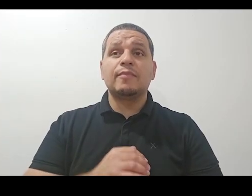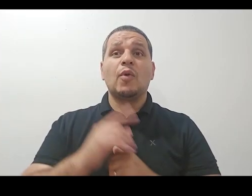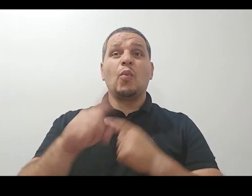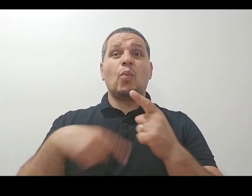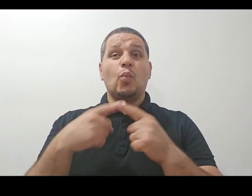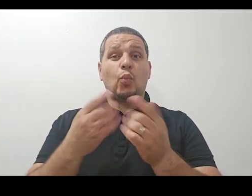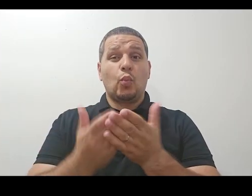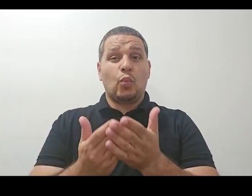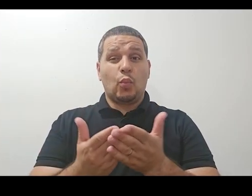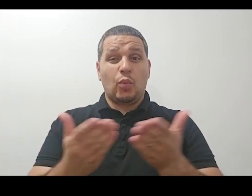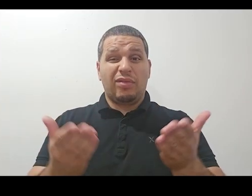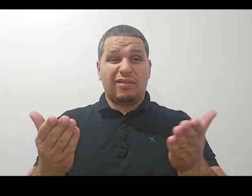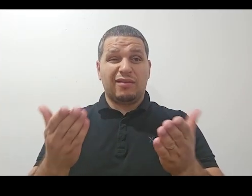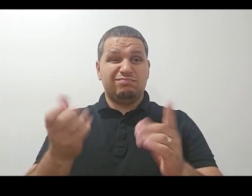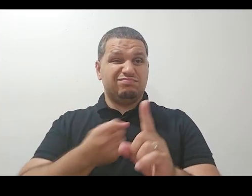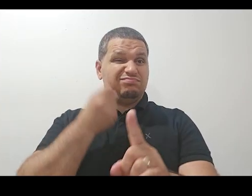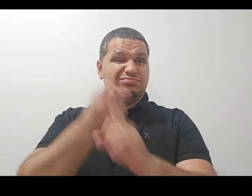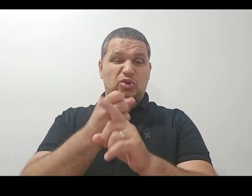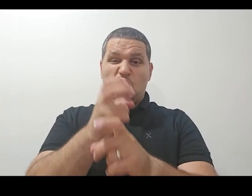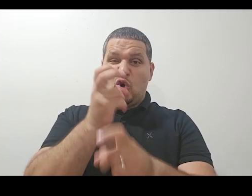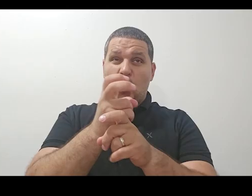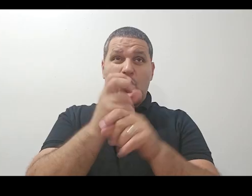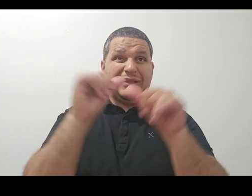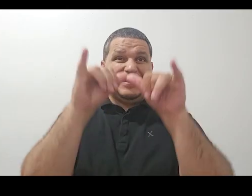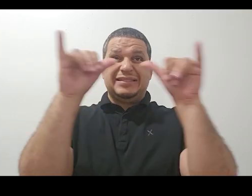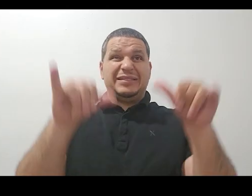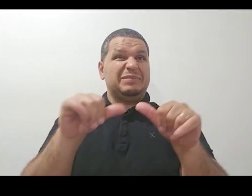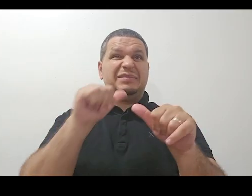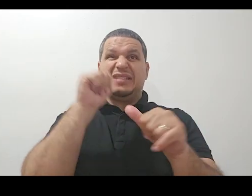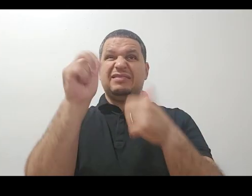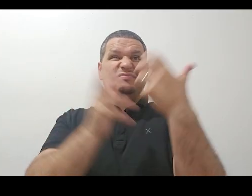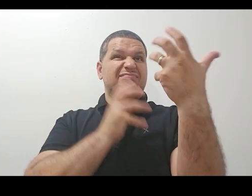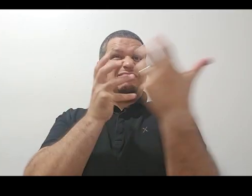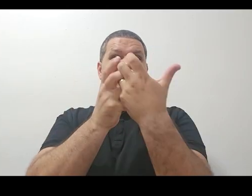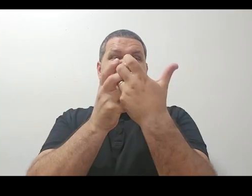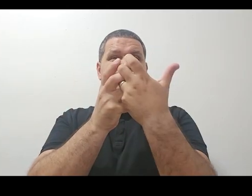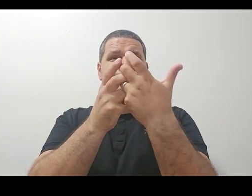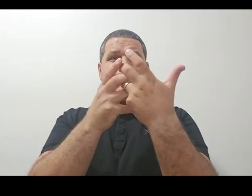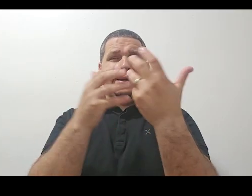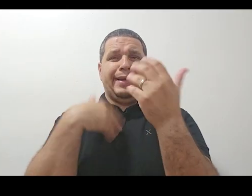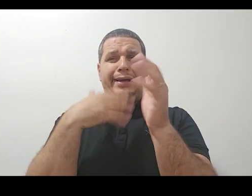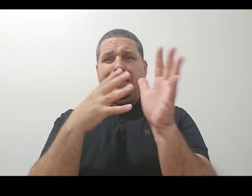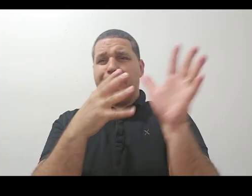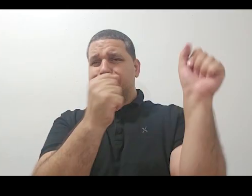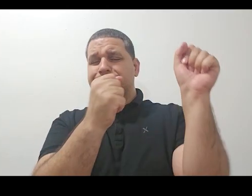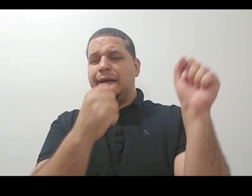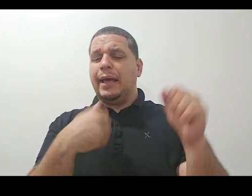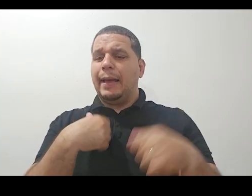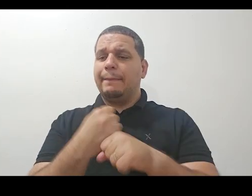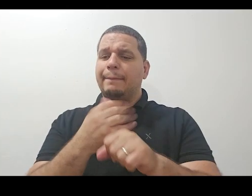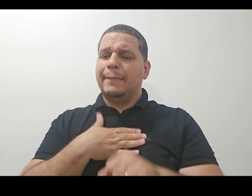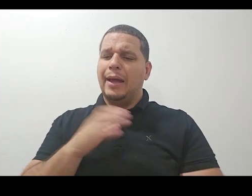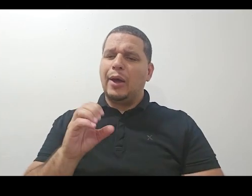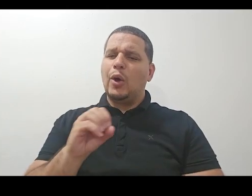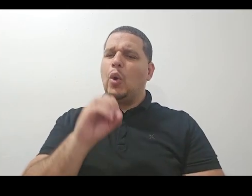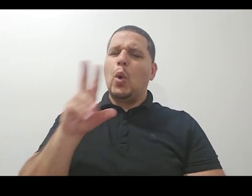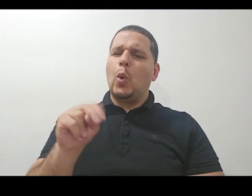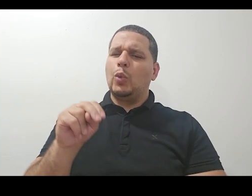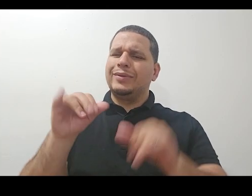when things get hard and the system isn't working for me, I create my own system and I make it work for me.